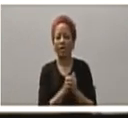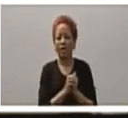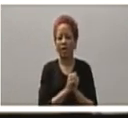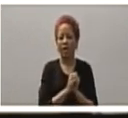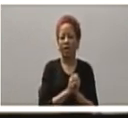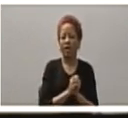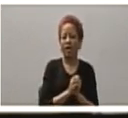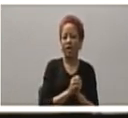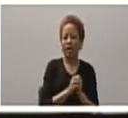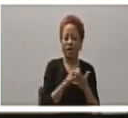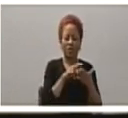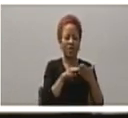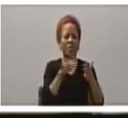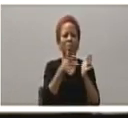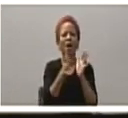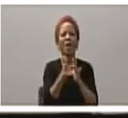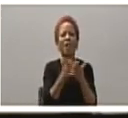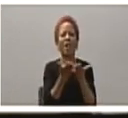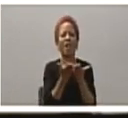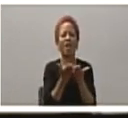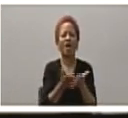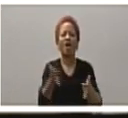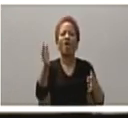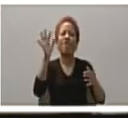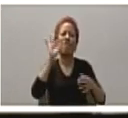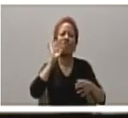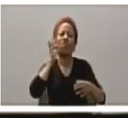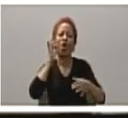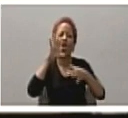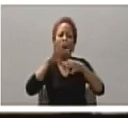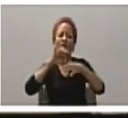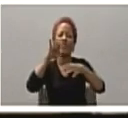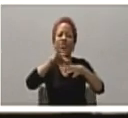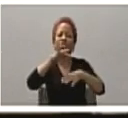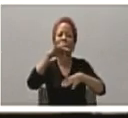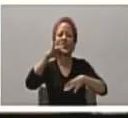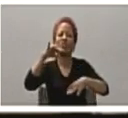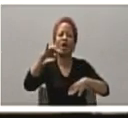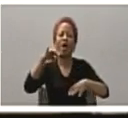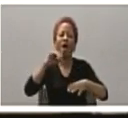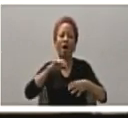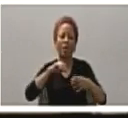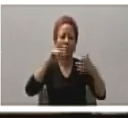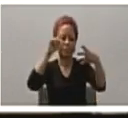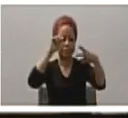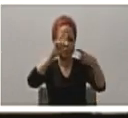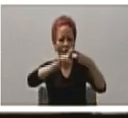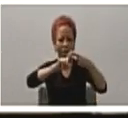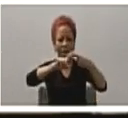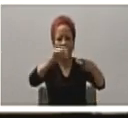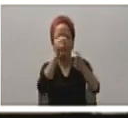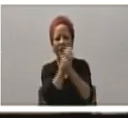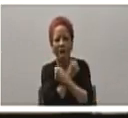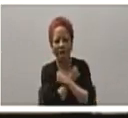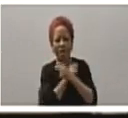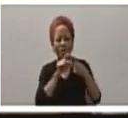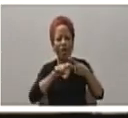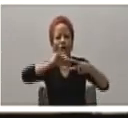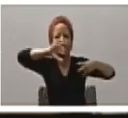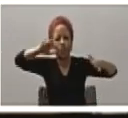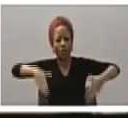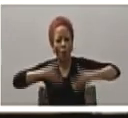5, 22-23, he said, the fruit of the Spirit are love,